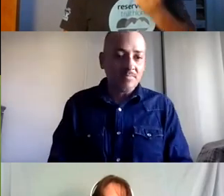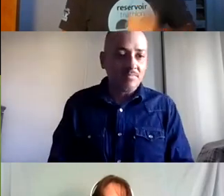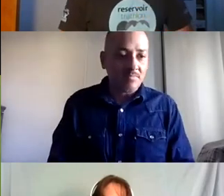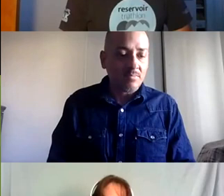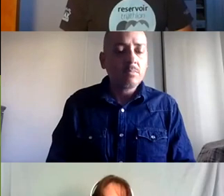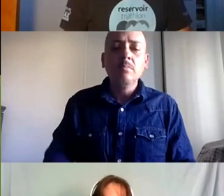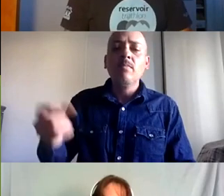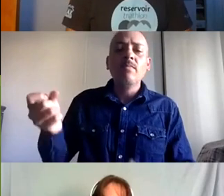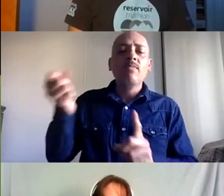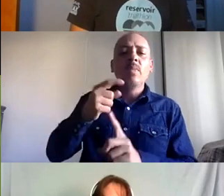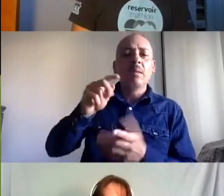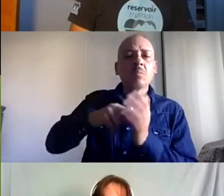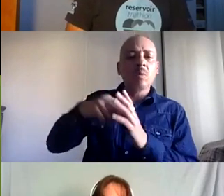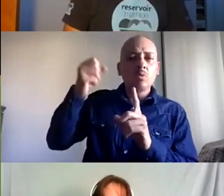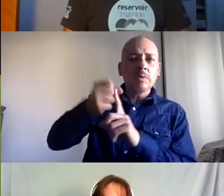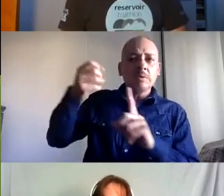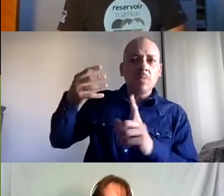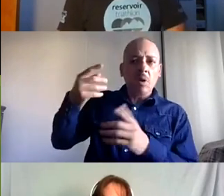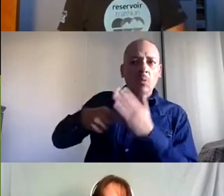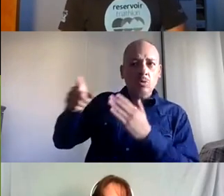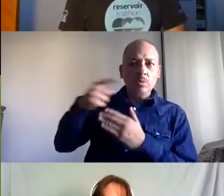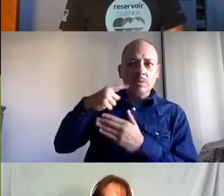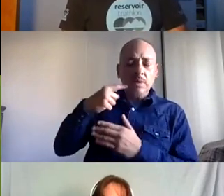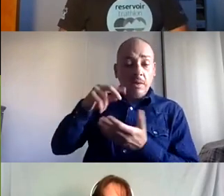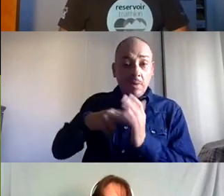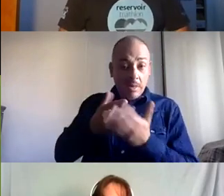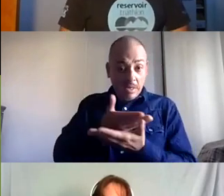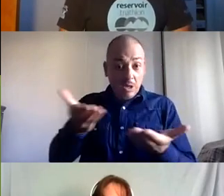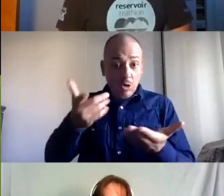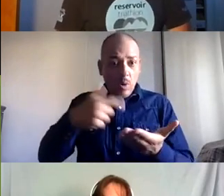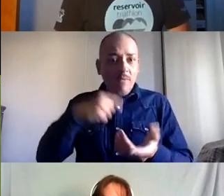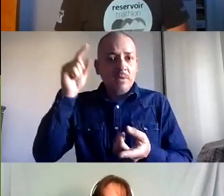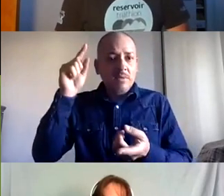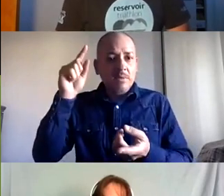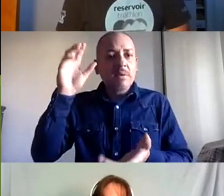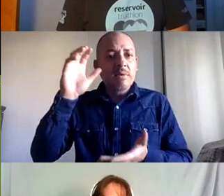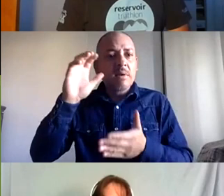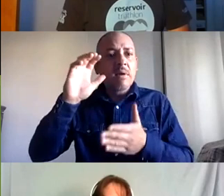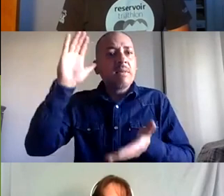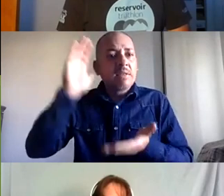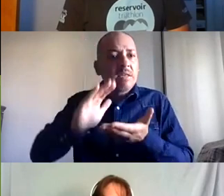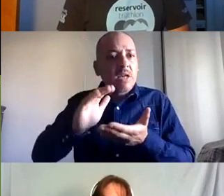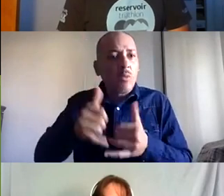So just to expand on what Pushpa was saying, so here you have the discounted rewards, and here you do